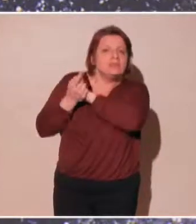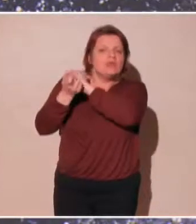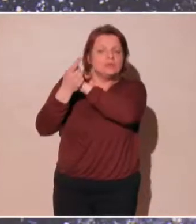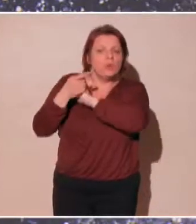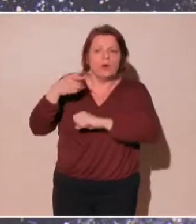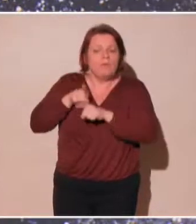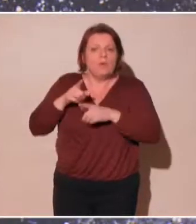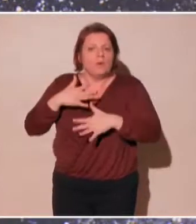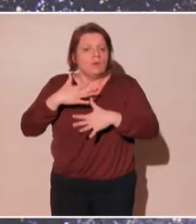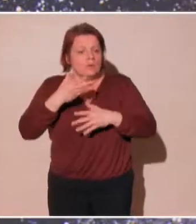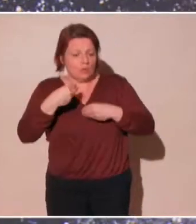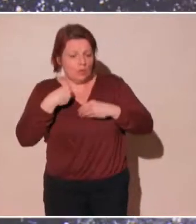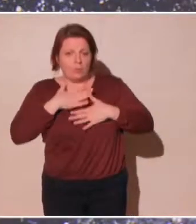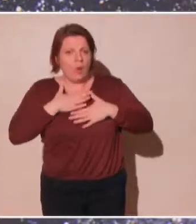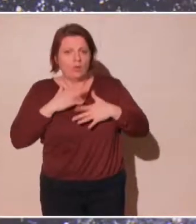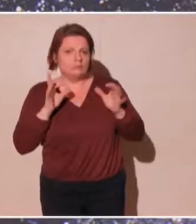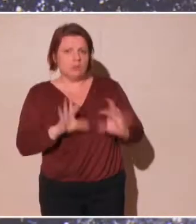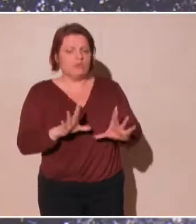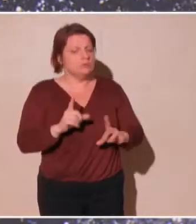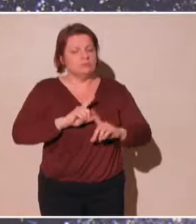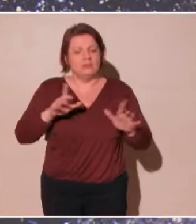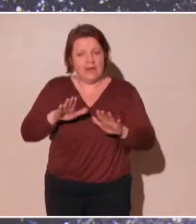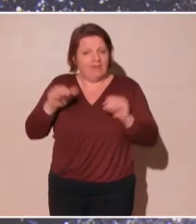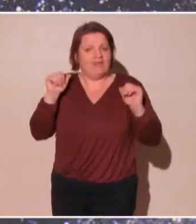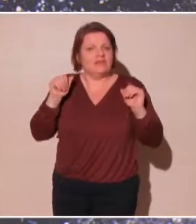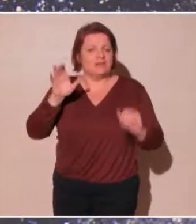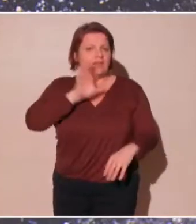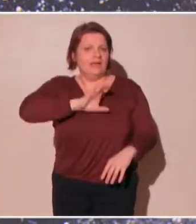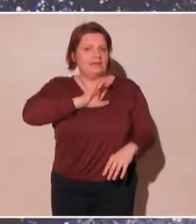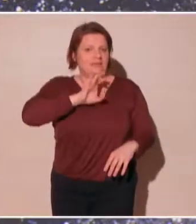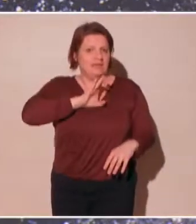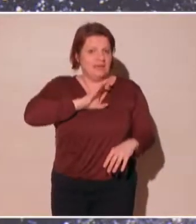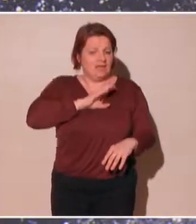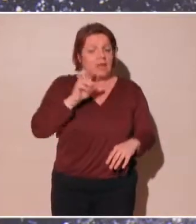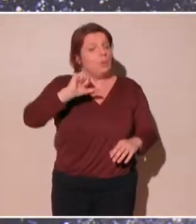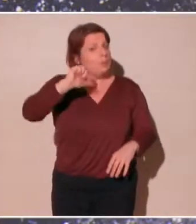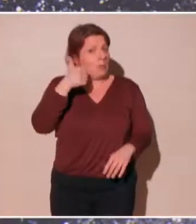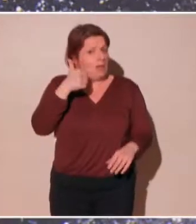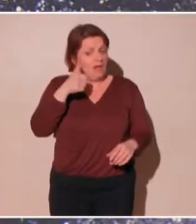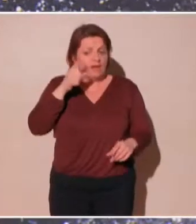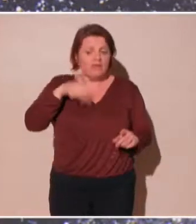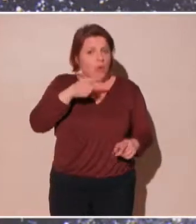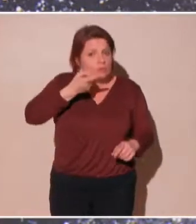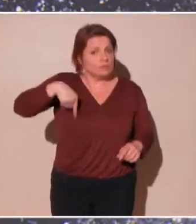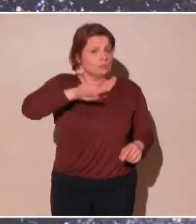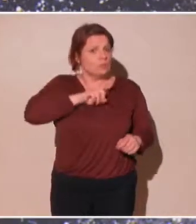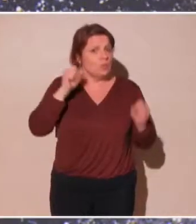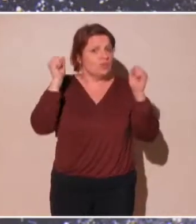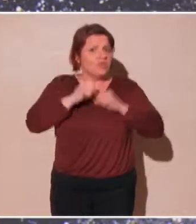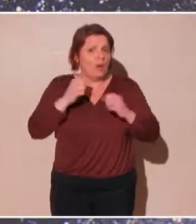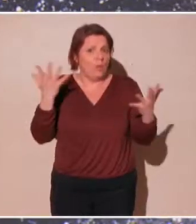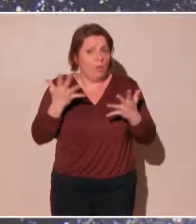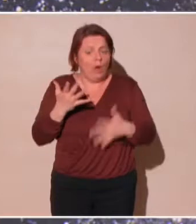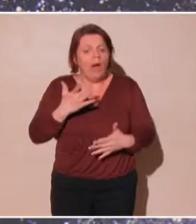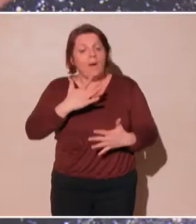in the past, and we shouldn't give in to that urge. And therefore, I think the first thing that we have to agree upon is that we should